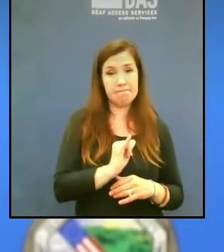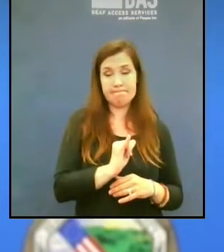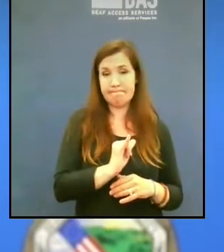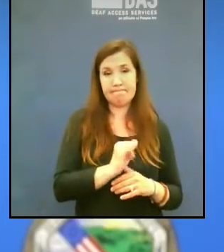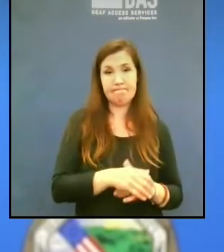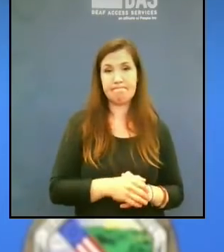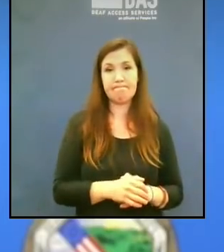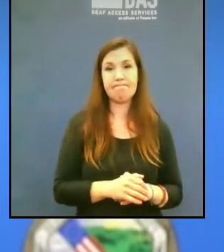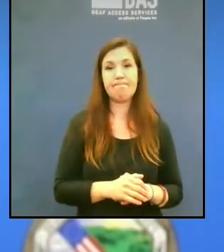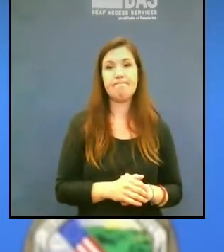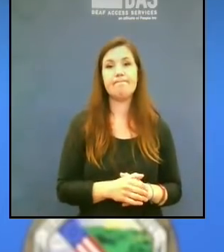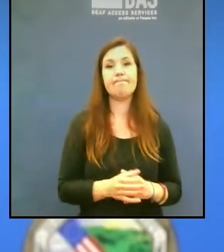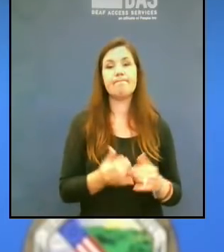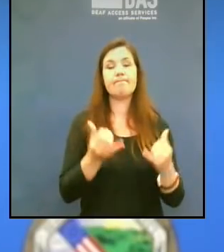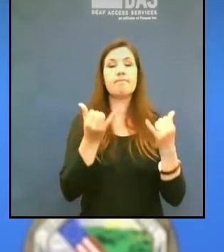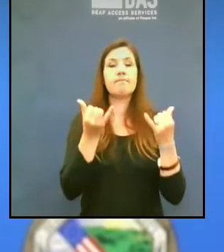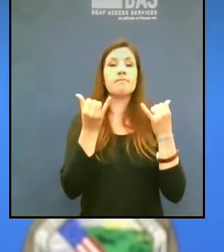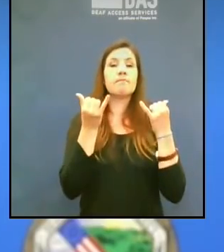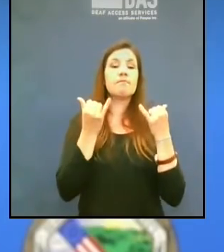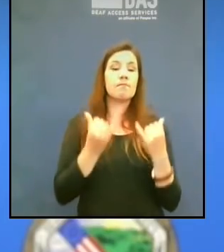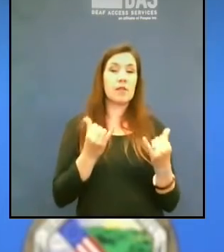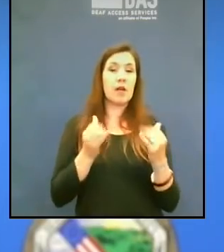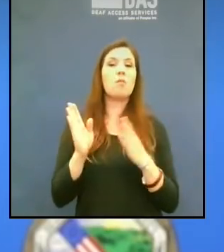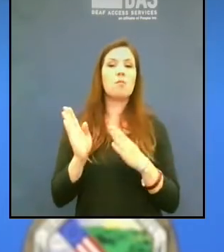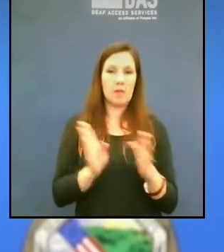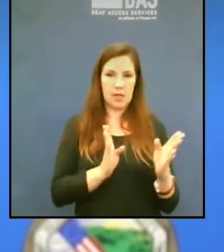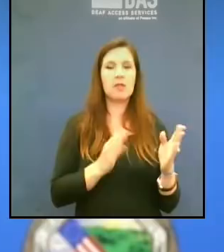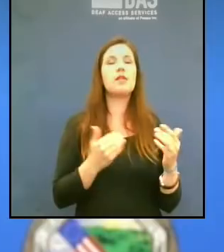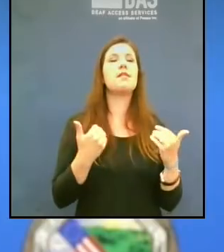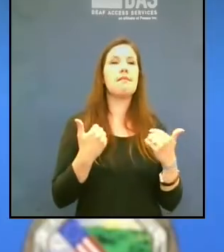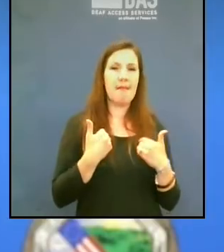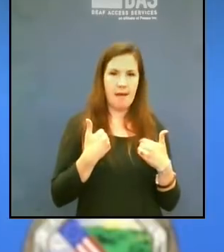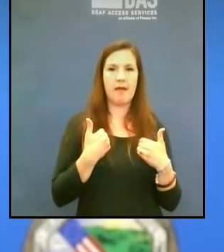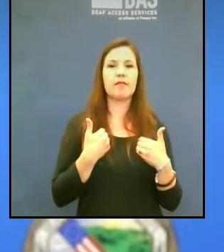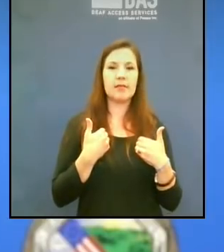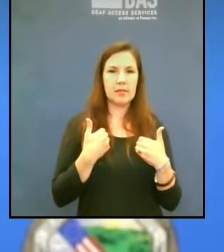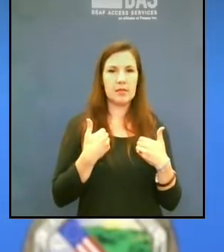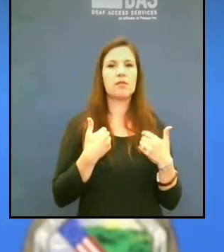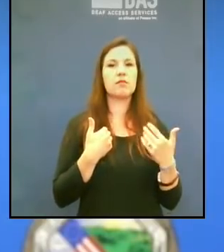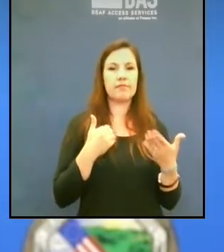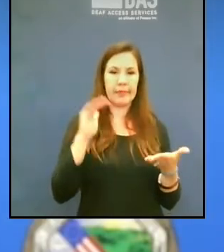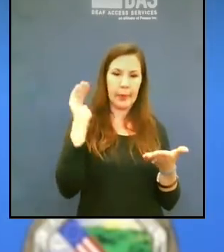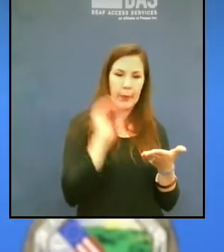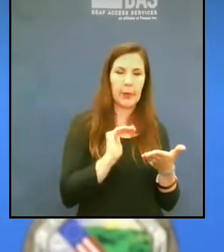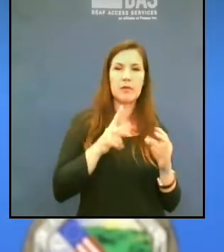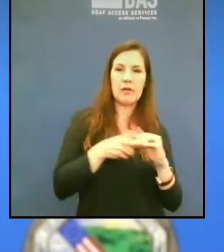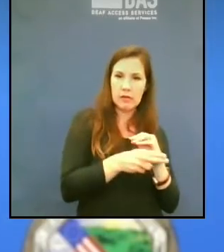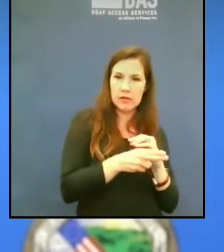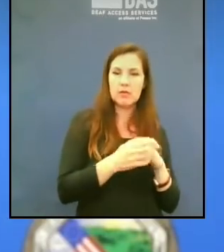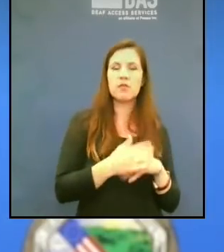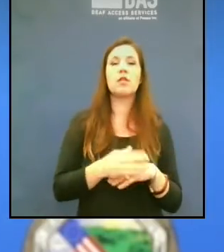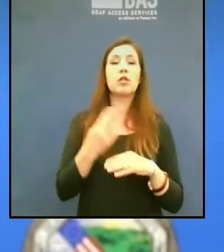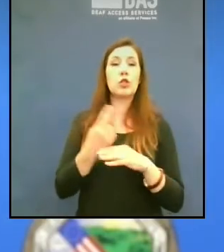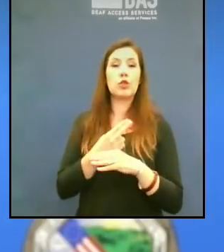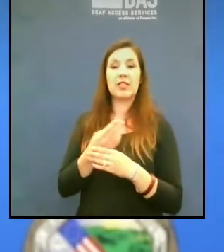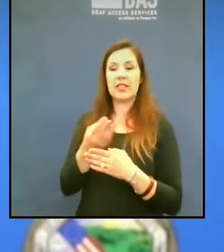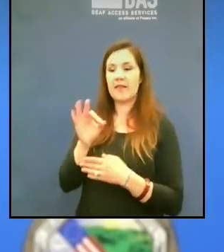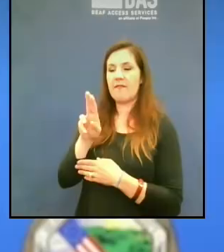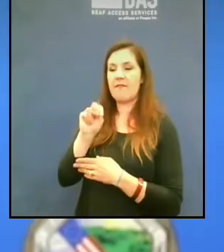the plan includes cuts. It includes using of fund balance. It